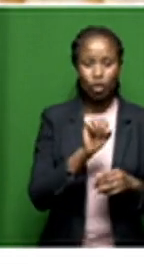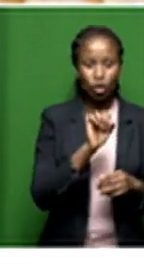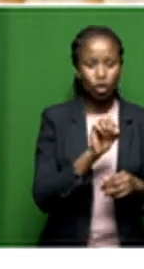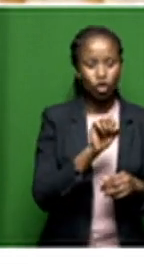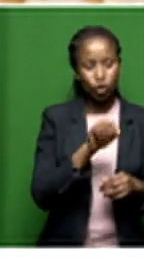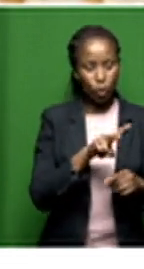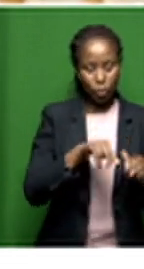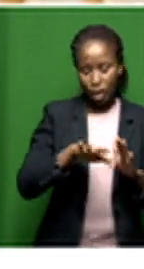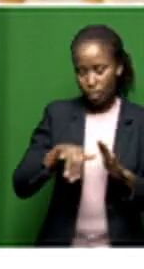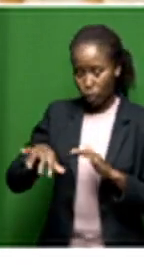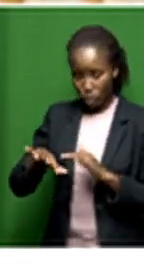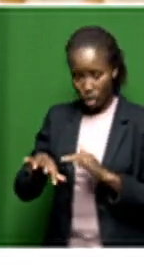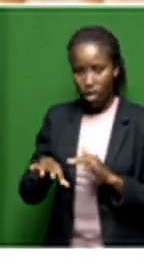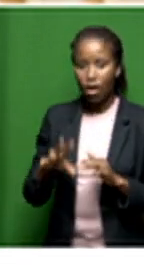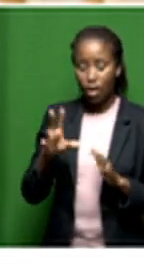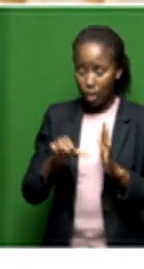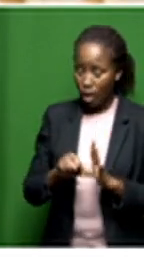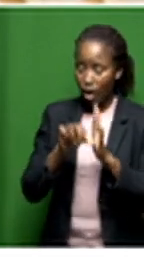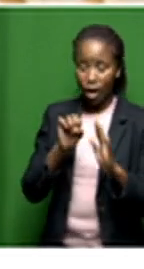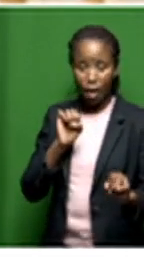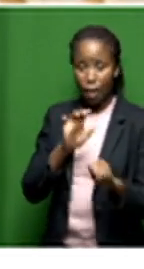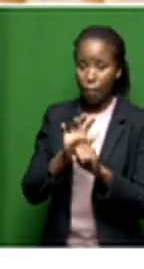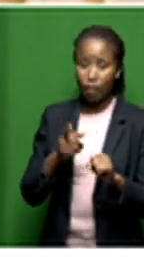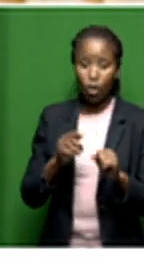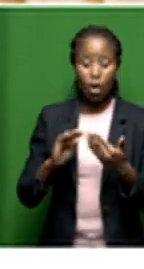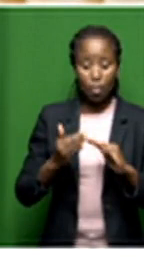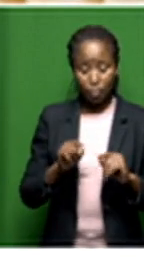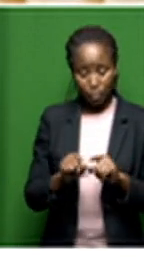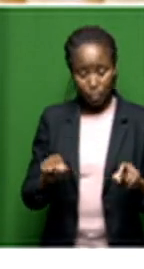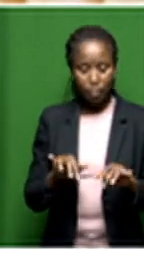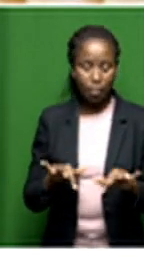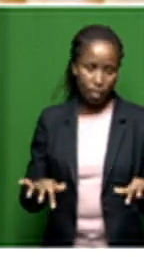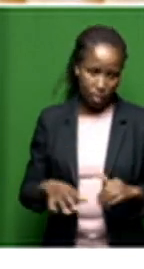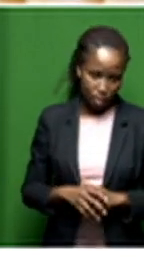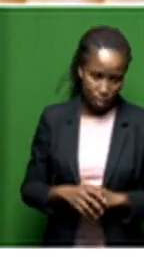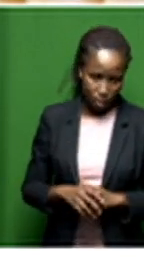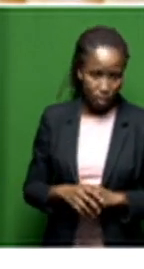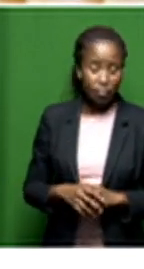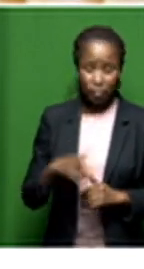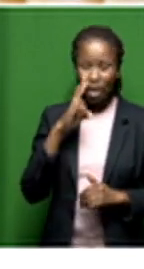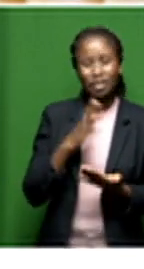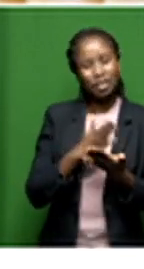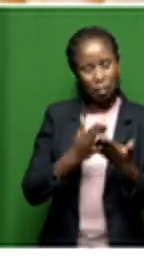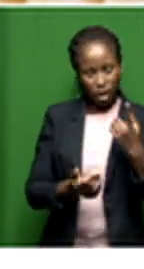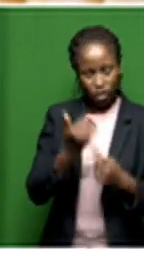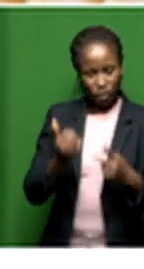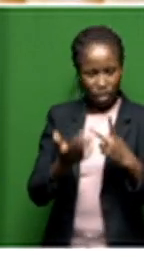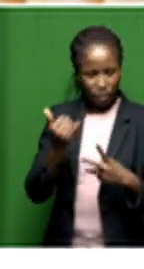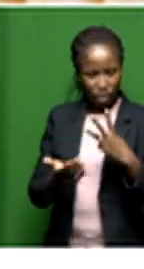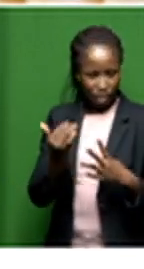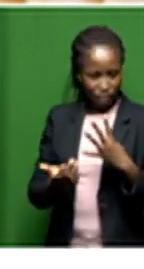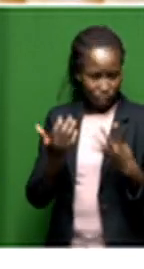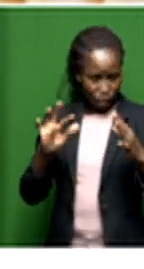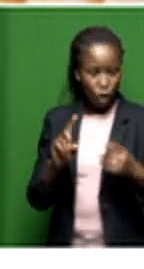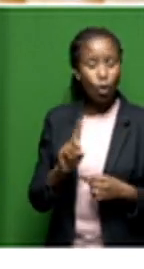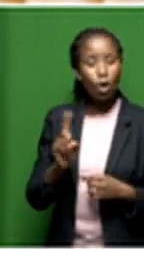complex, they're the most cross-cutting, and have the highest impact on residents of Emfuleni. Now, if we look at some of the achievements that we have, and certainly